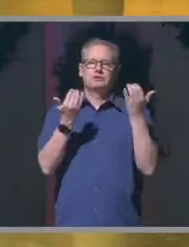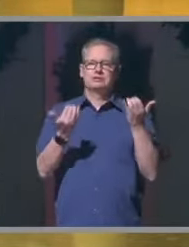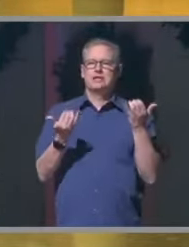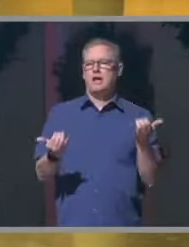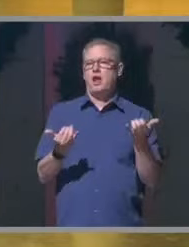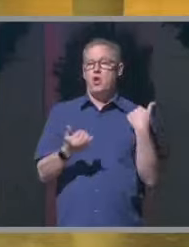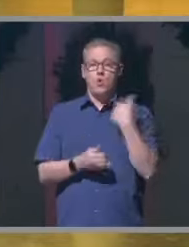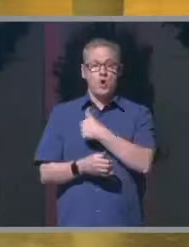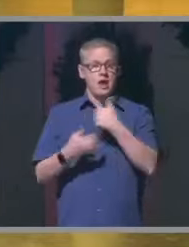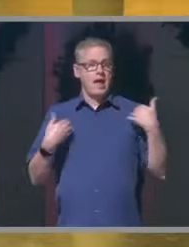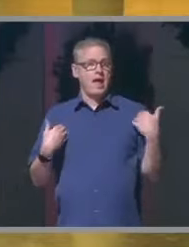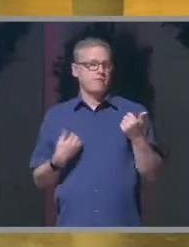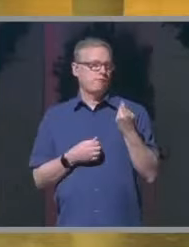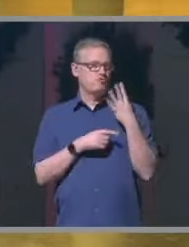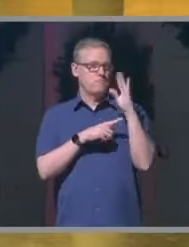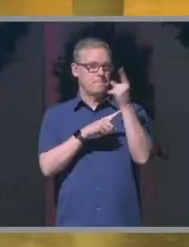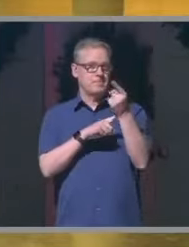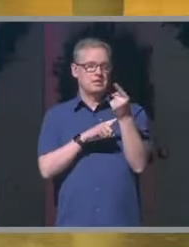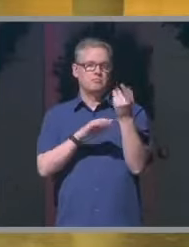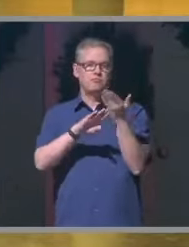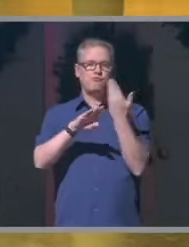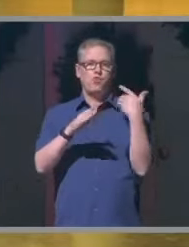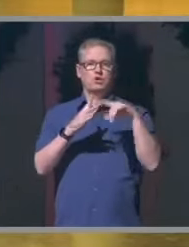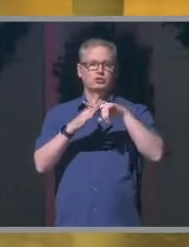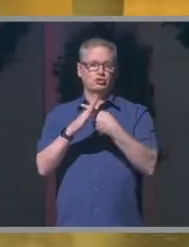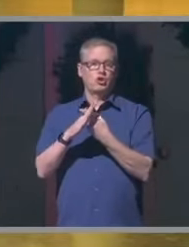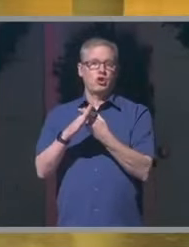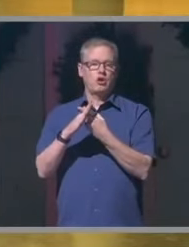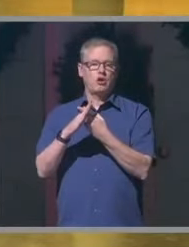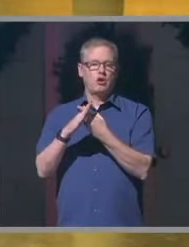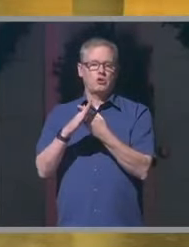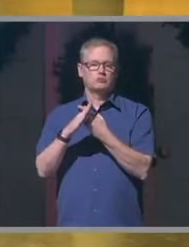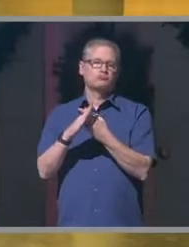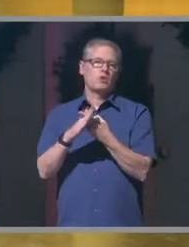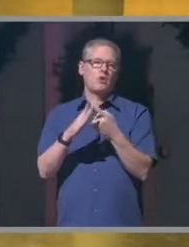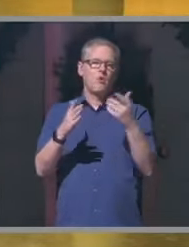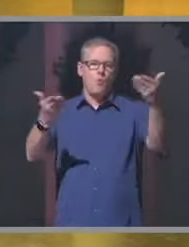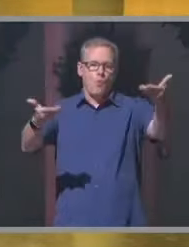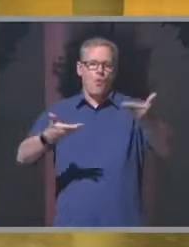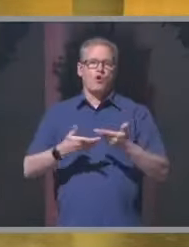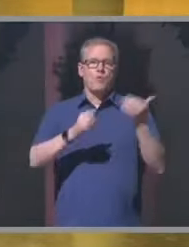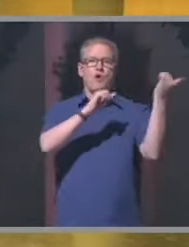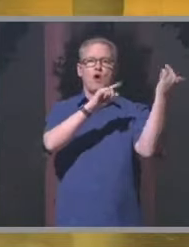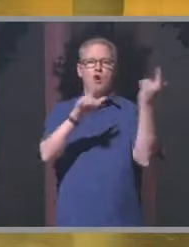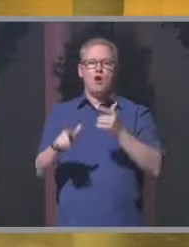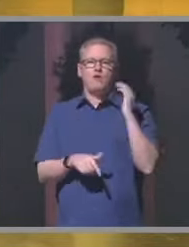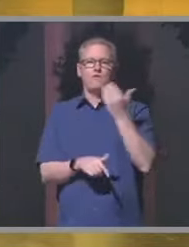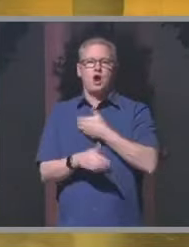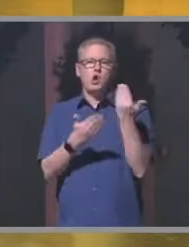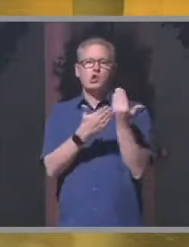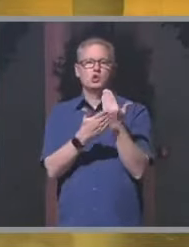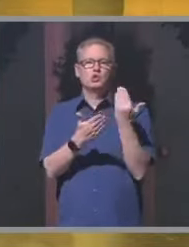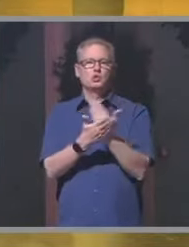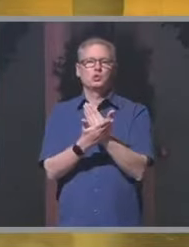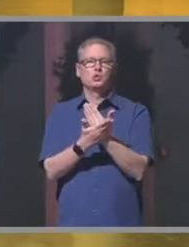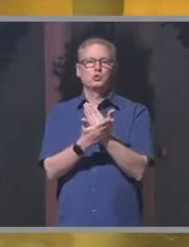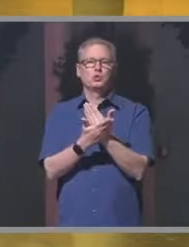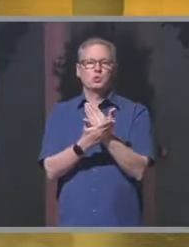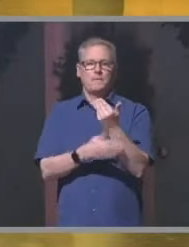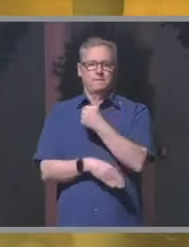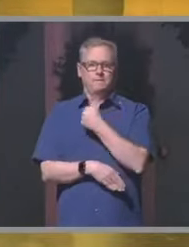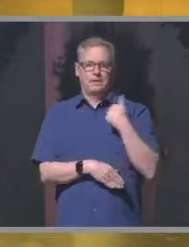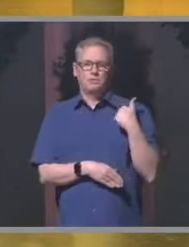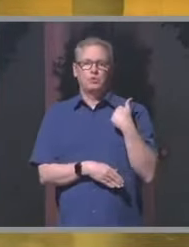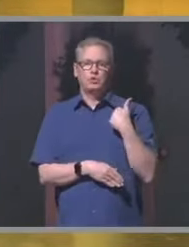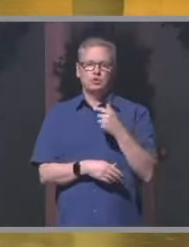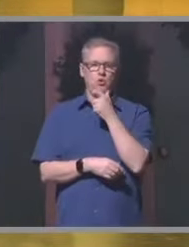today. We have just a few minutes before service gets started. And so I want to welcome all of our new members